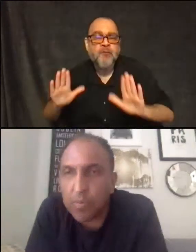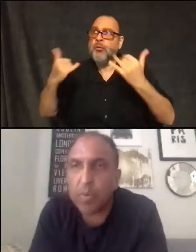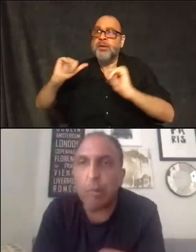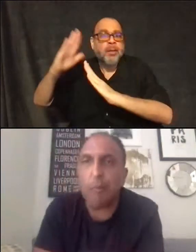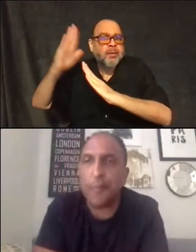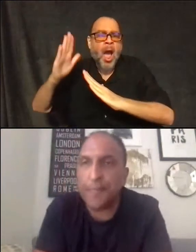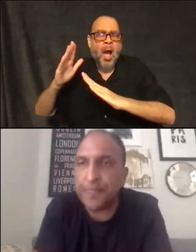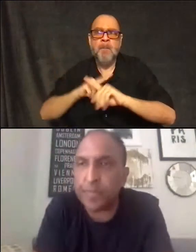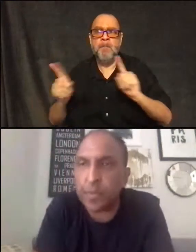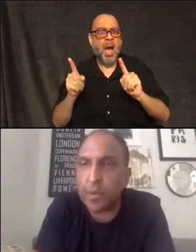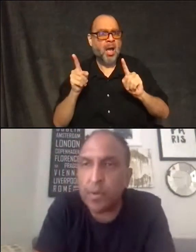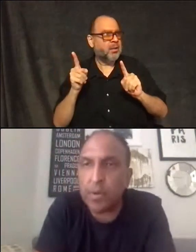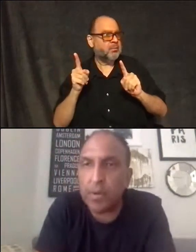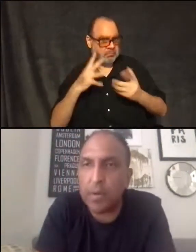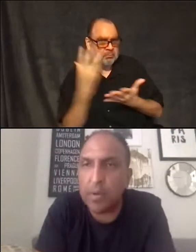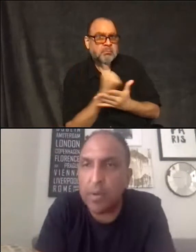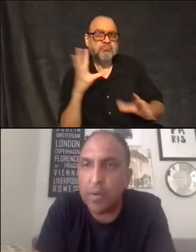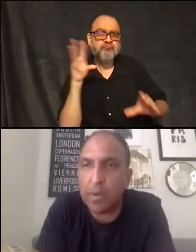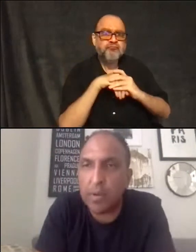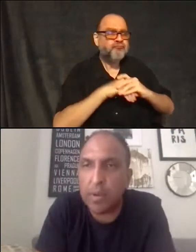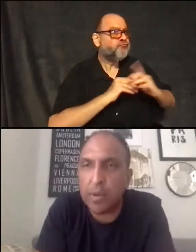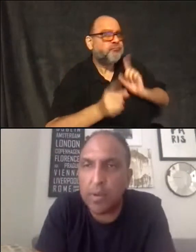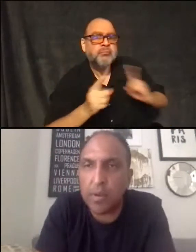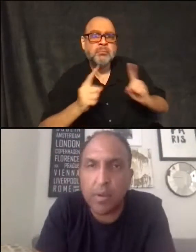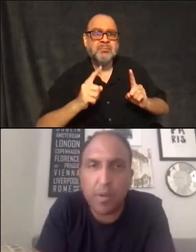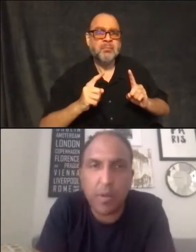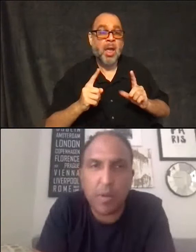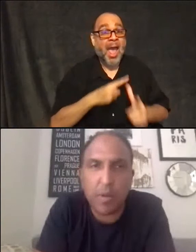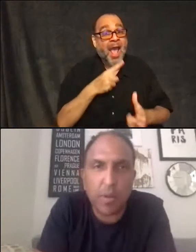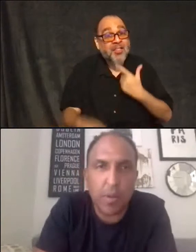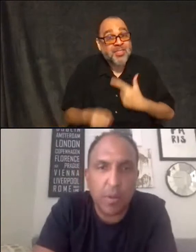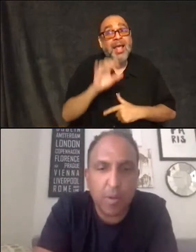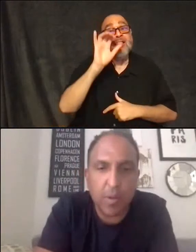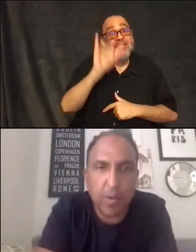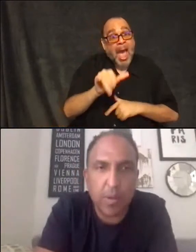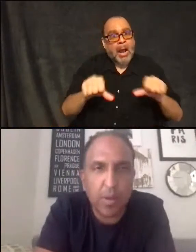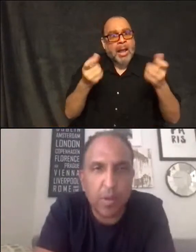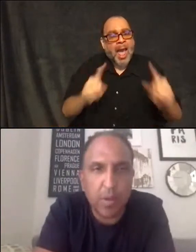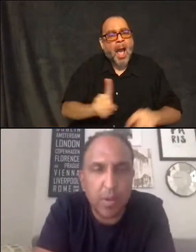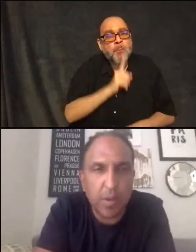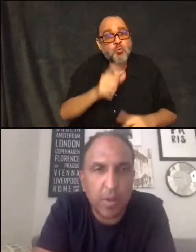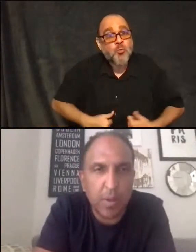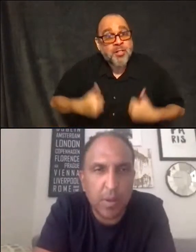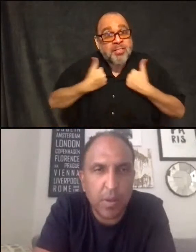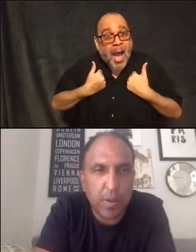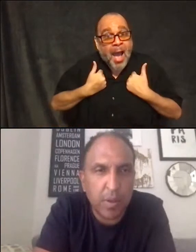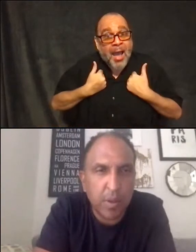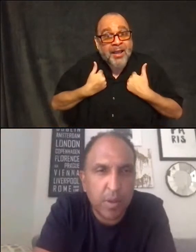connection, and that translates into IRL. Like, James was talking about, just, oh, wow, we connected there. I remember when